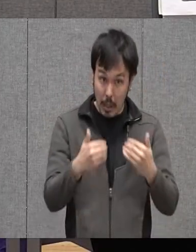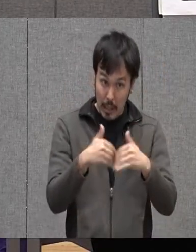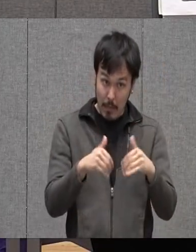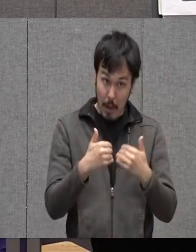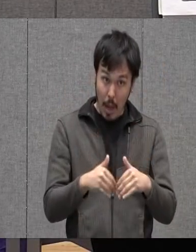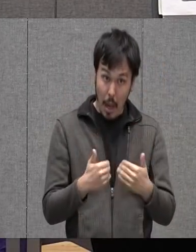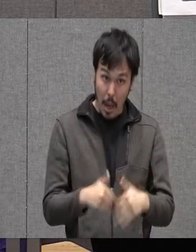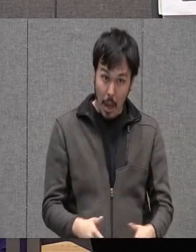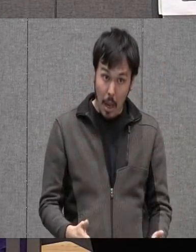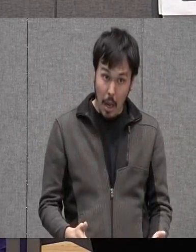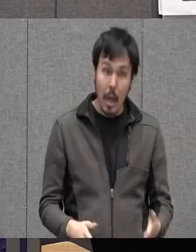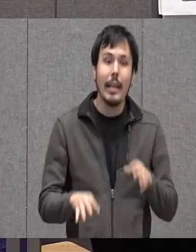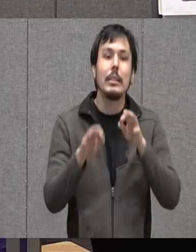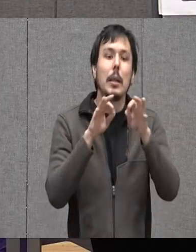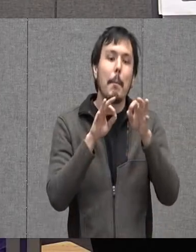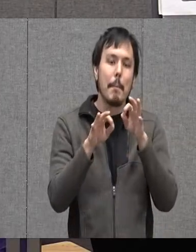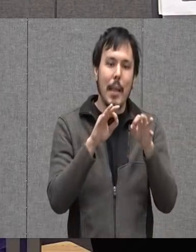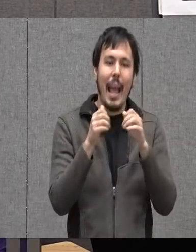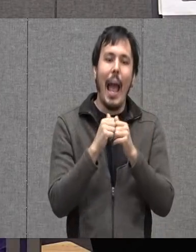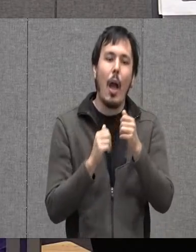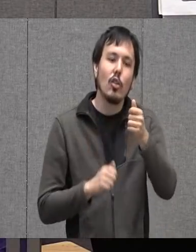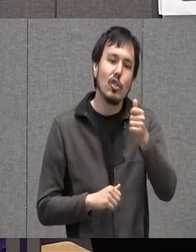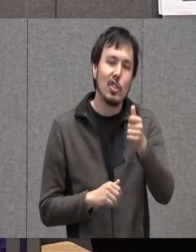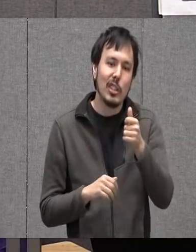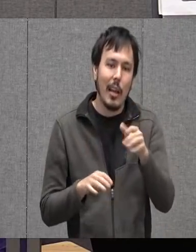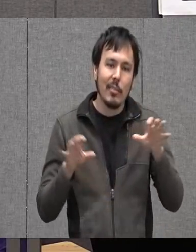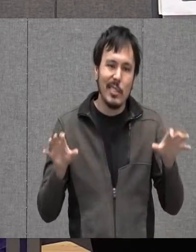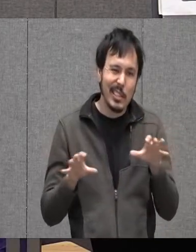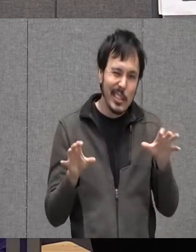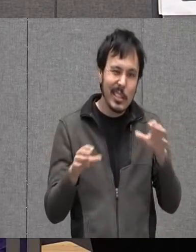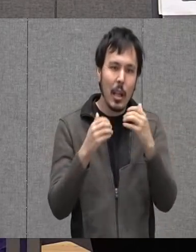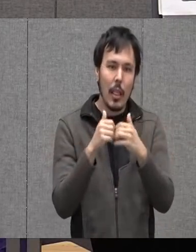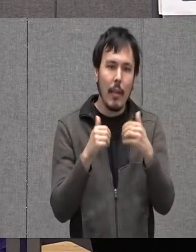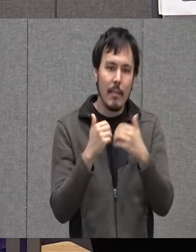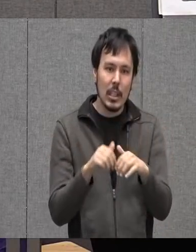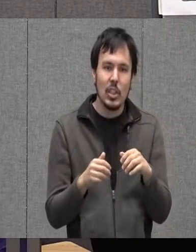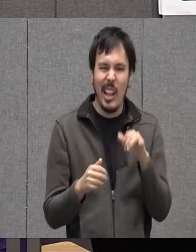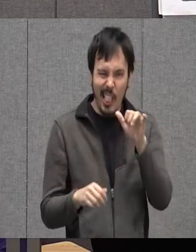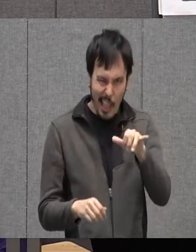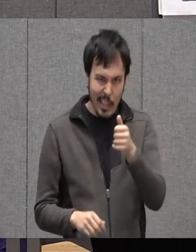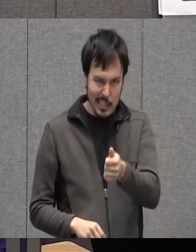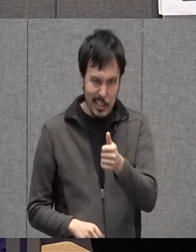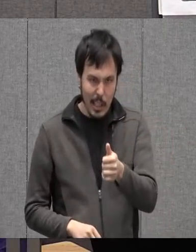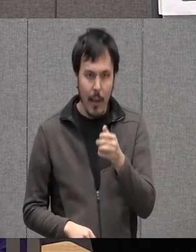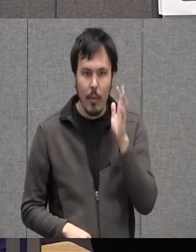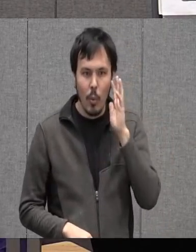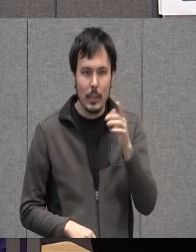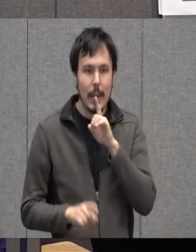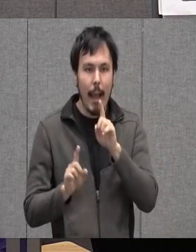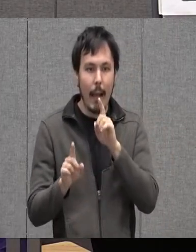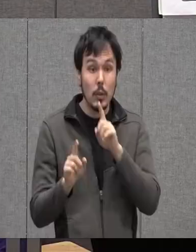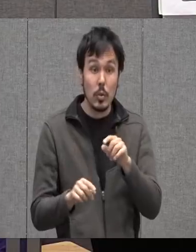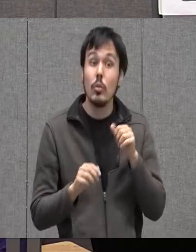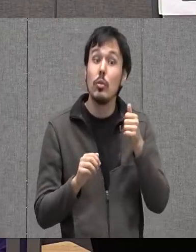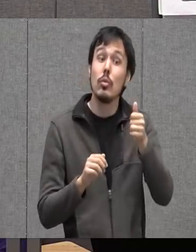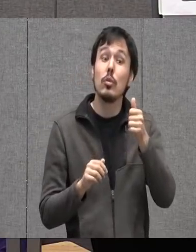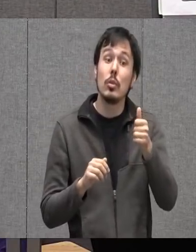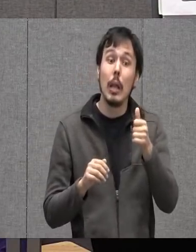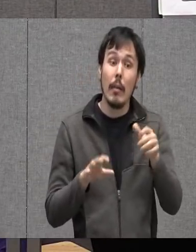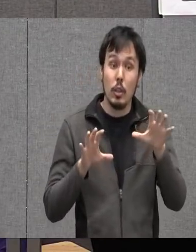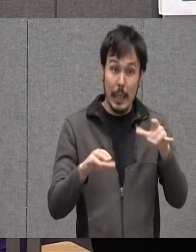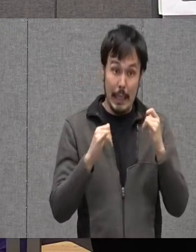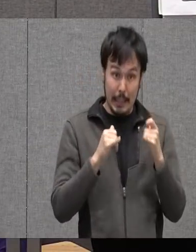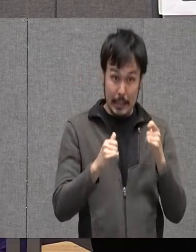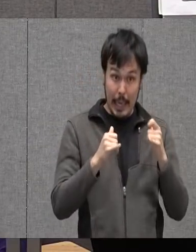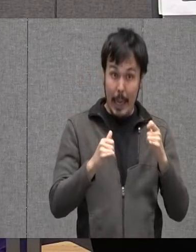problem, explain how you knew that division problem was the answer, 6. If you did it something like I did, explain how